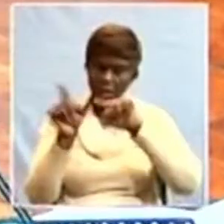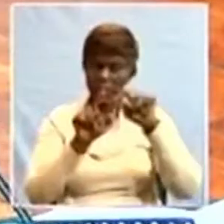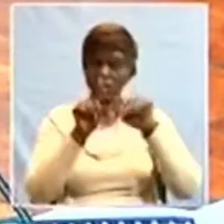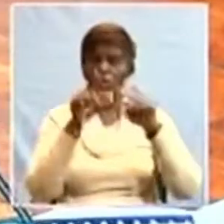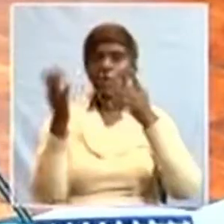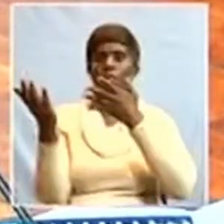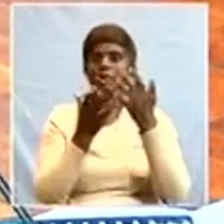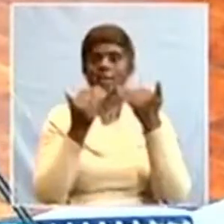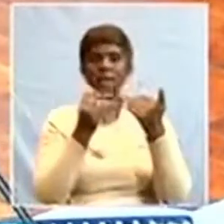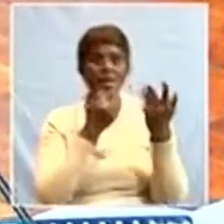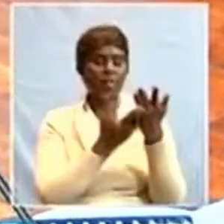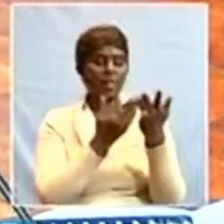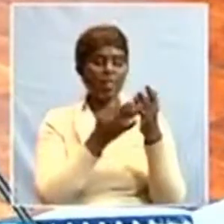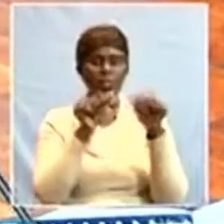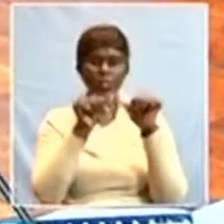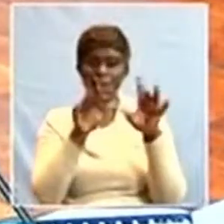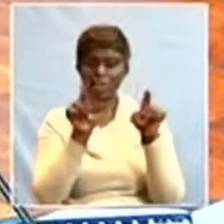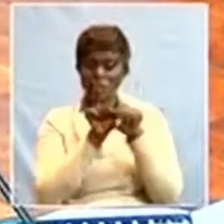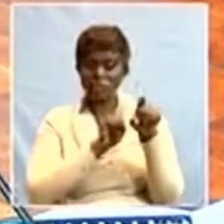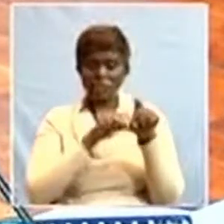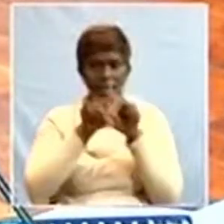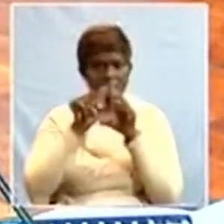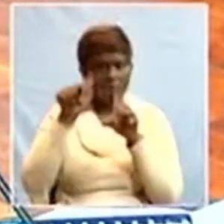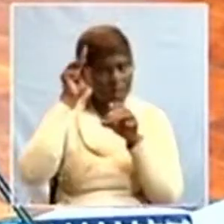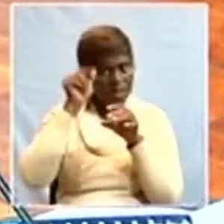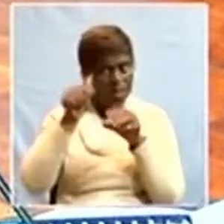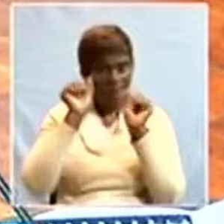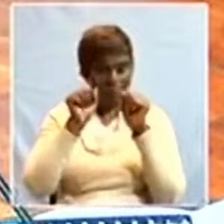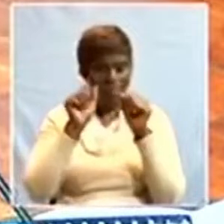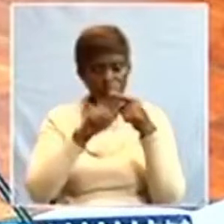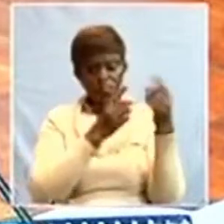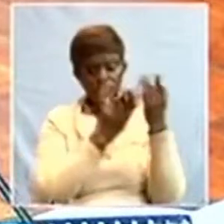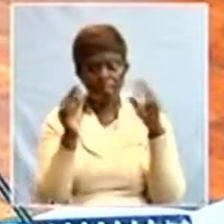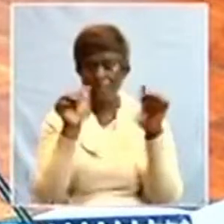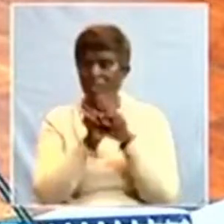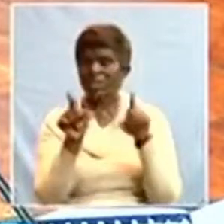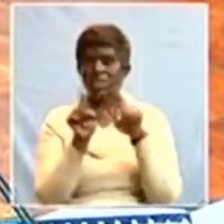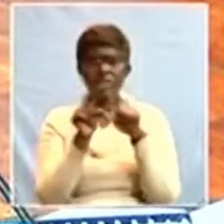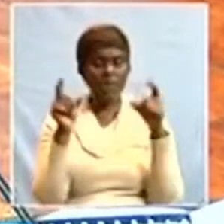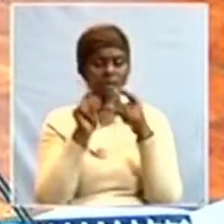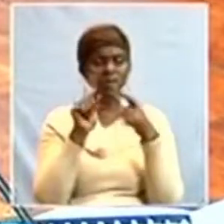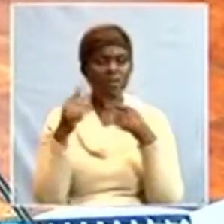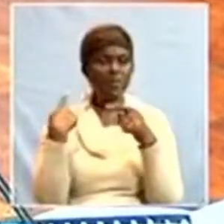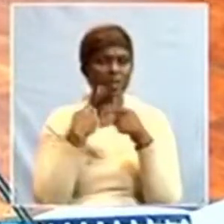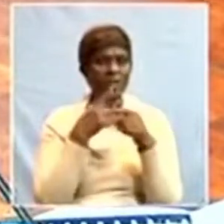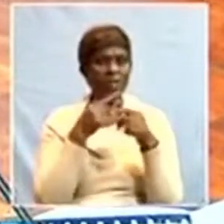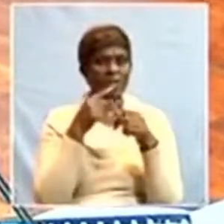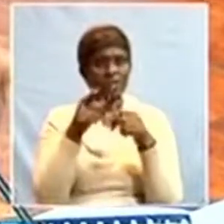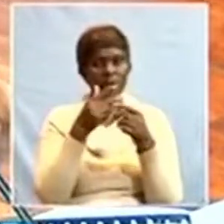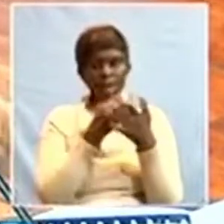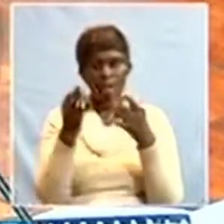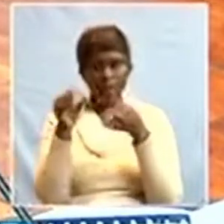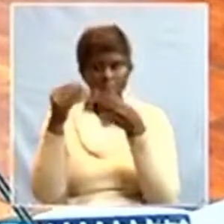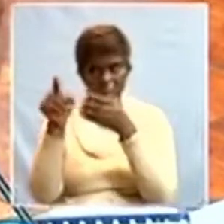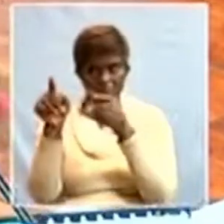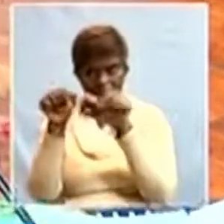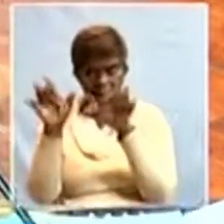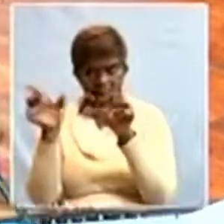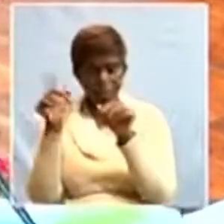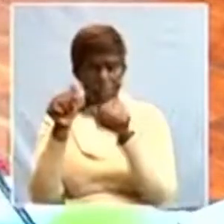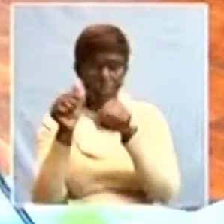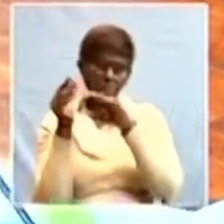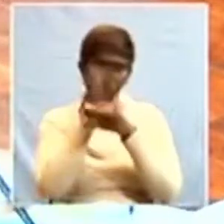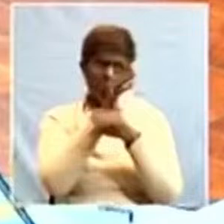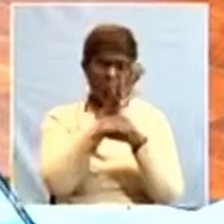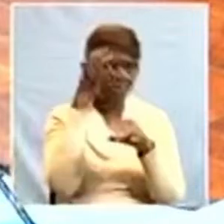you bring them here. The auditors were at the ministry, but you are able to bring the same cards to Parliament. Meanwhile, you failed to give the auditors when they came to